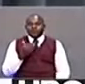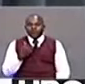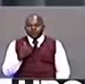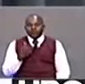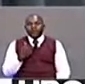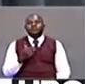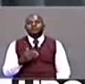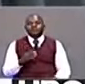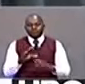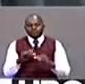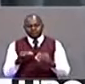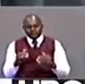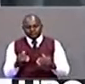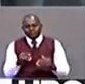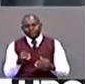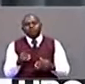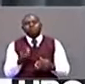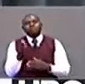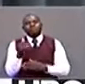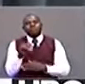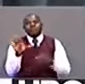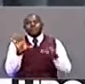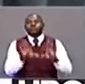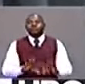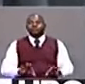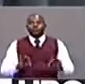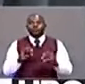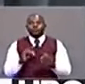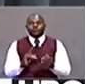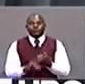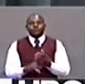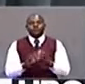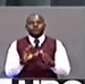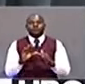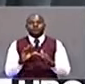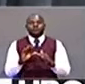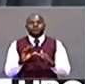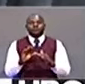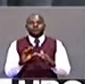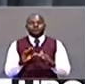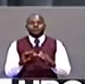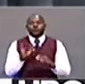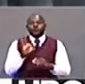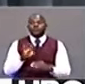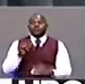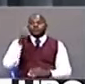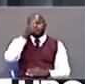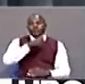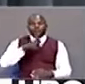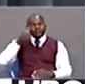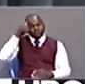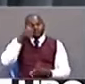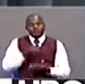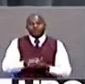refinery, which is going to be the most important benefit to East Africa, value addition,